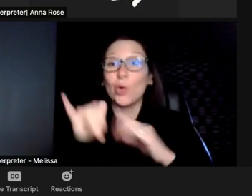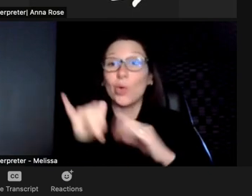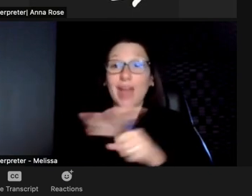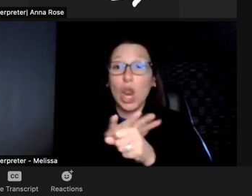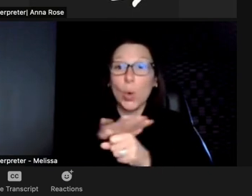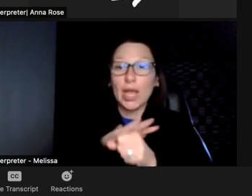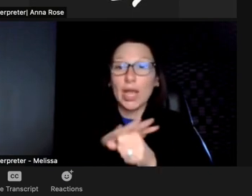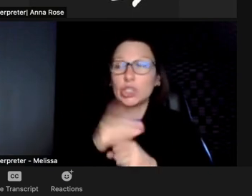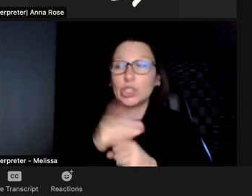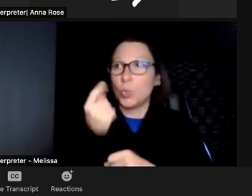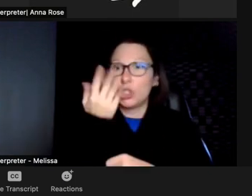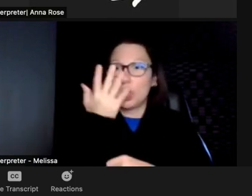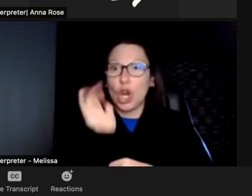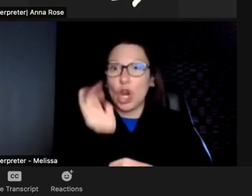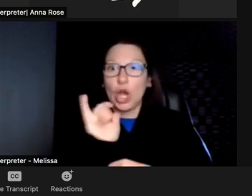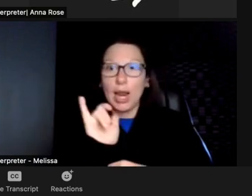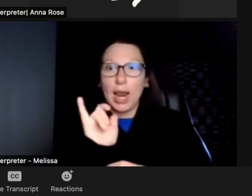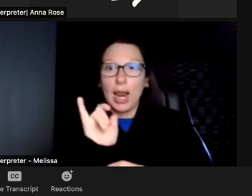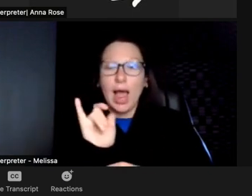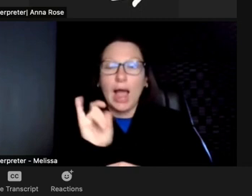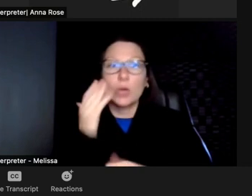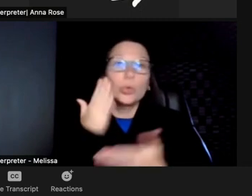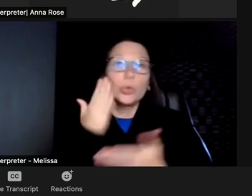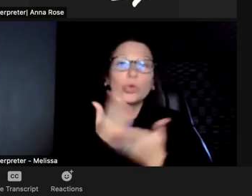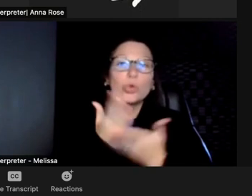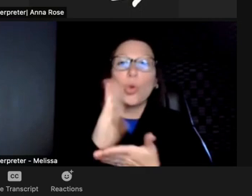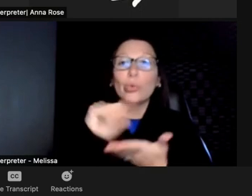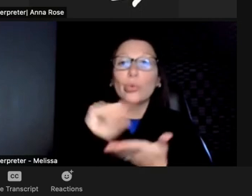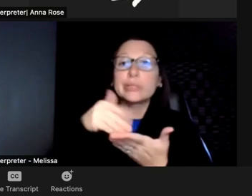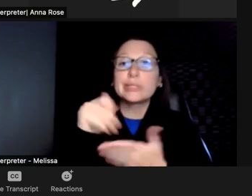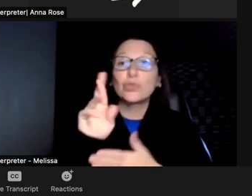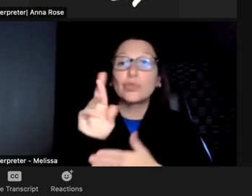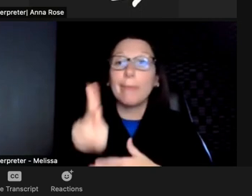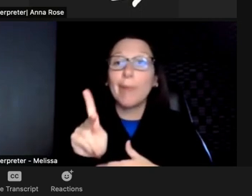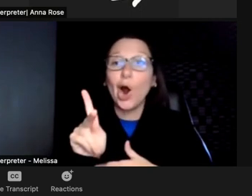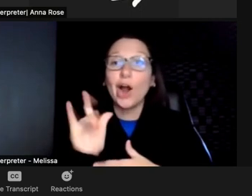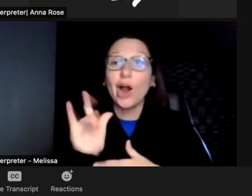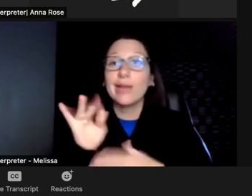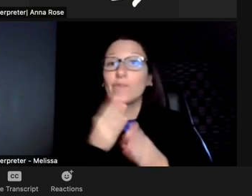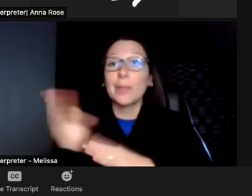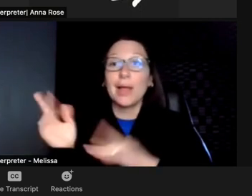like to take a walk through Central Park, right? If you're going to come and visit.